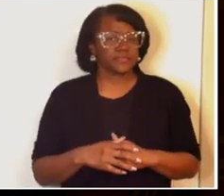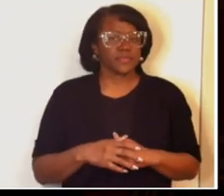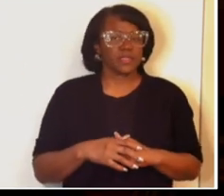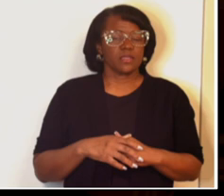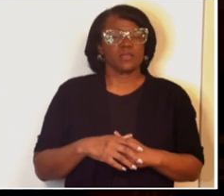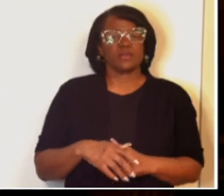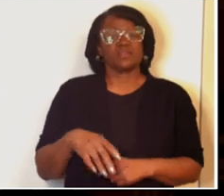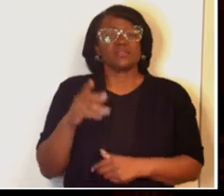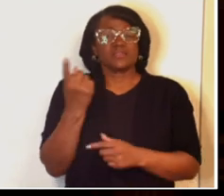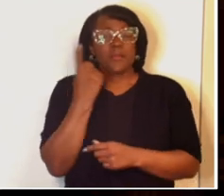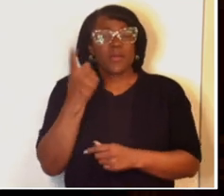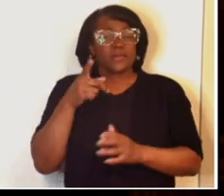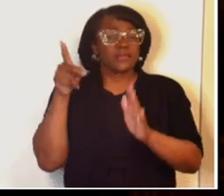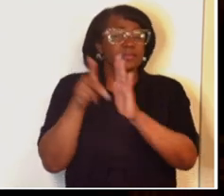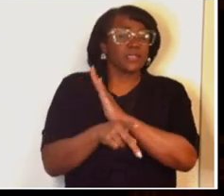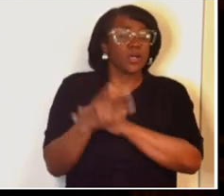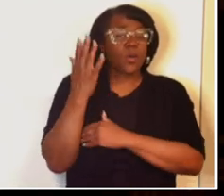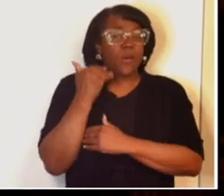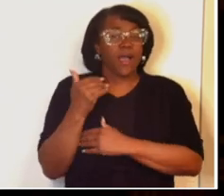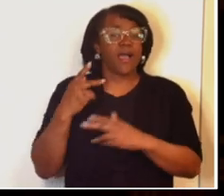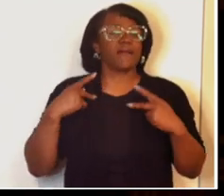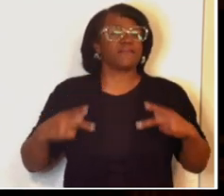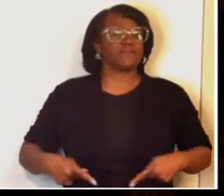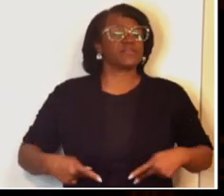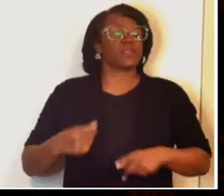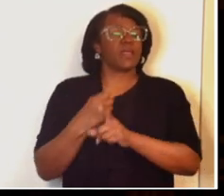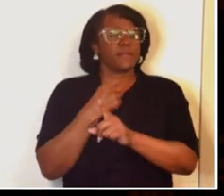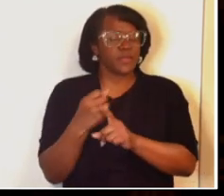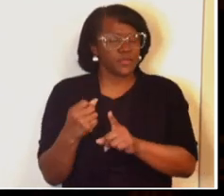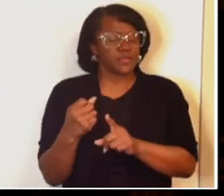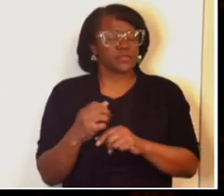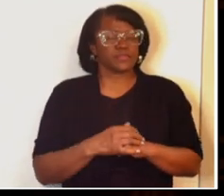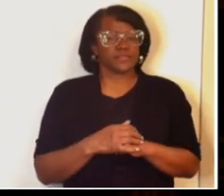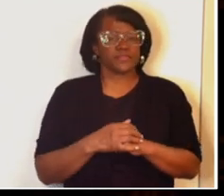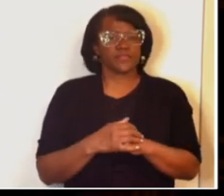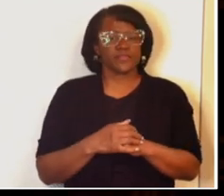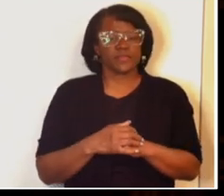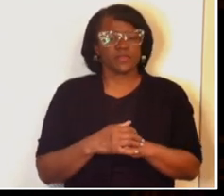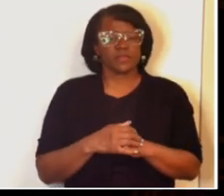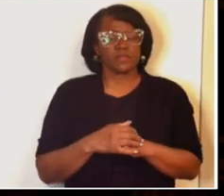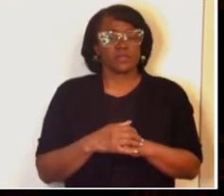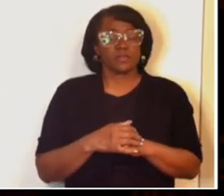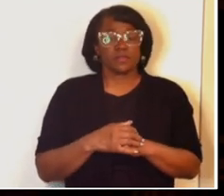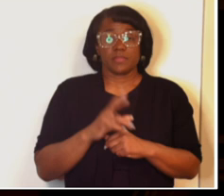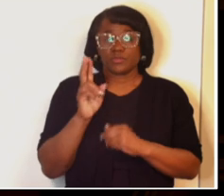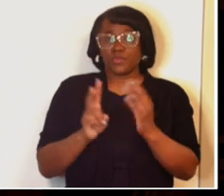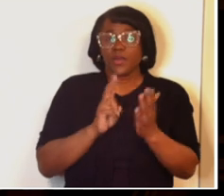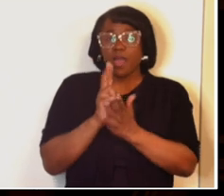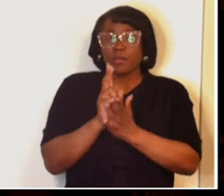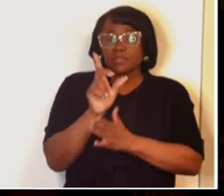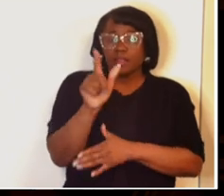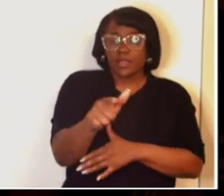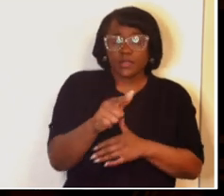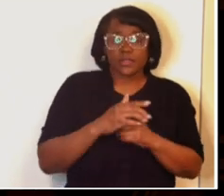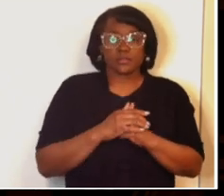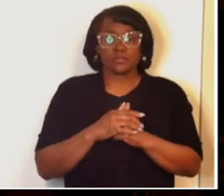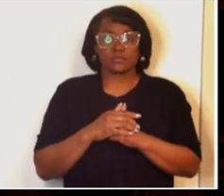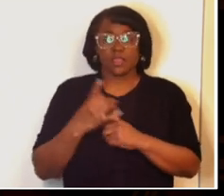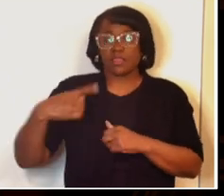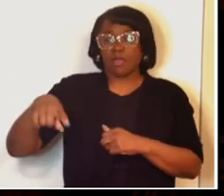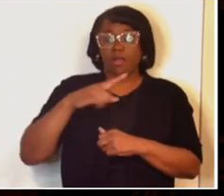suicide resulting from severe physical abuse and torture. About 2 hours later, they all came